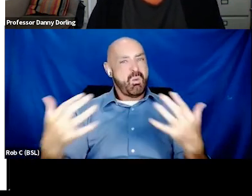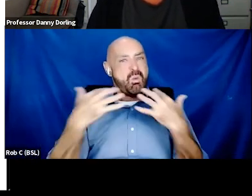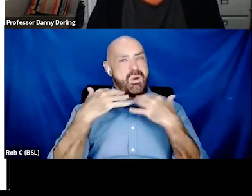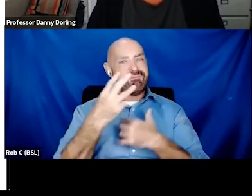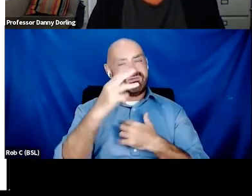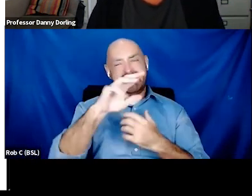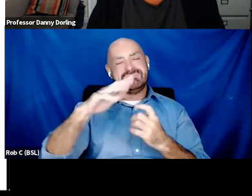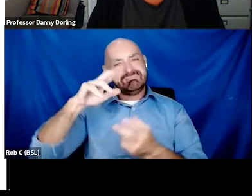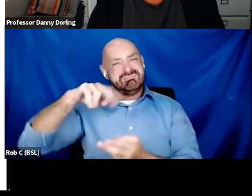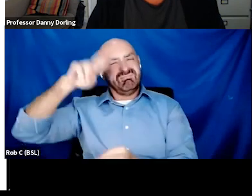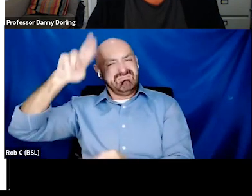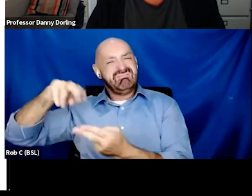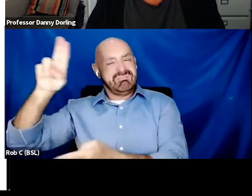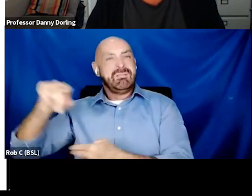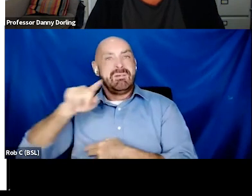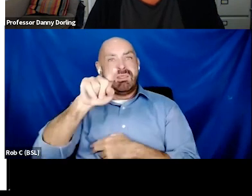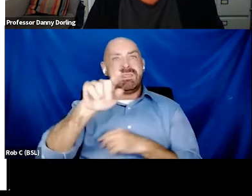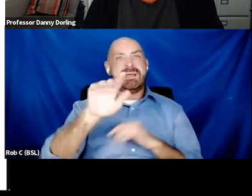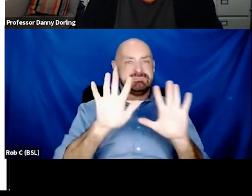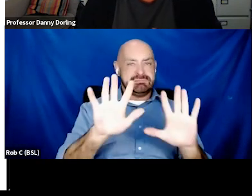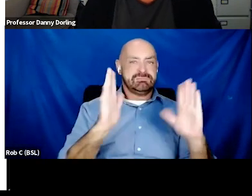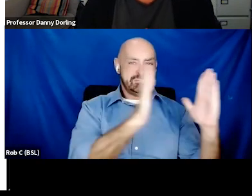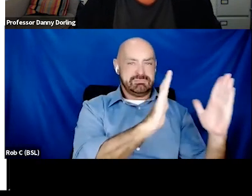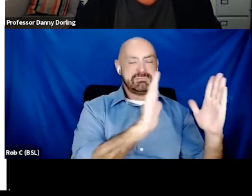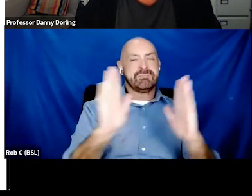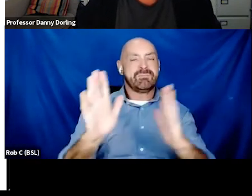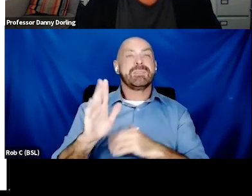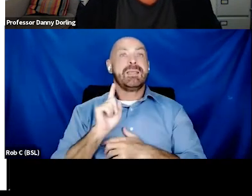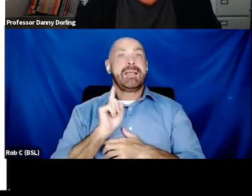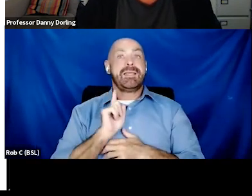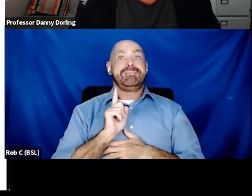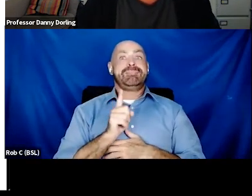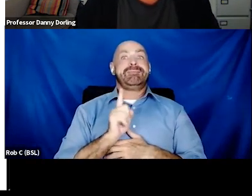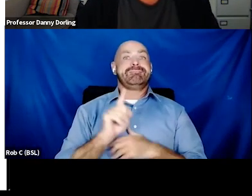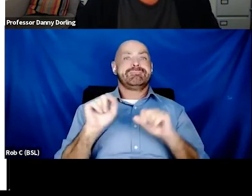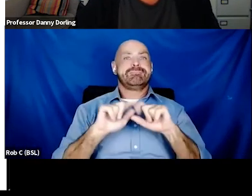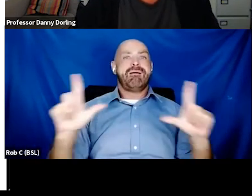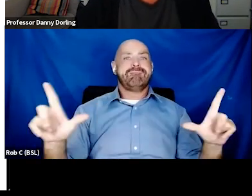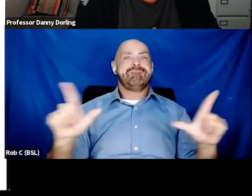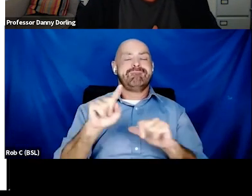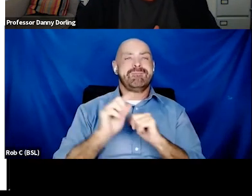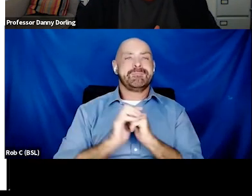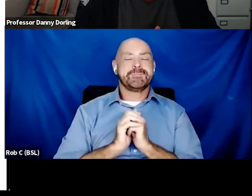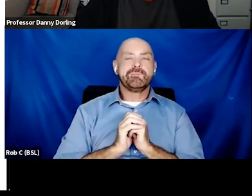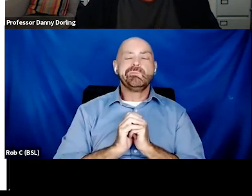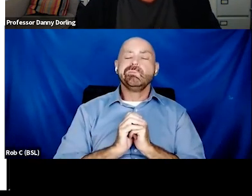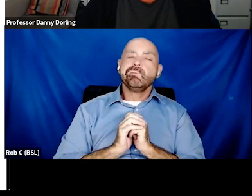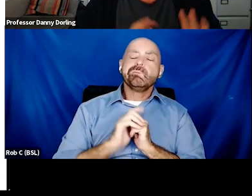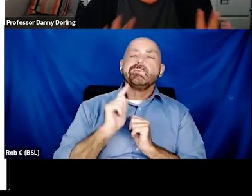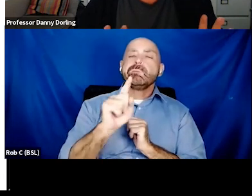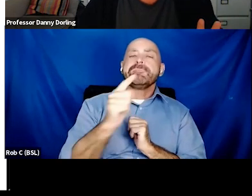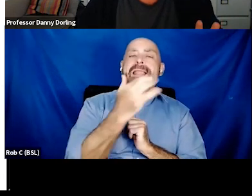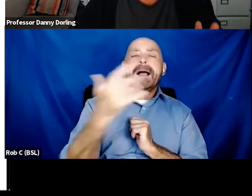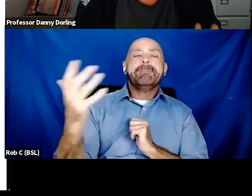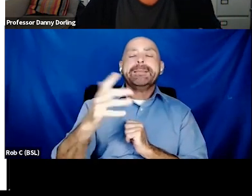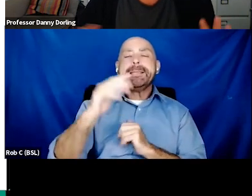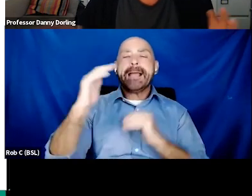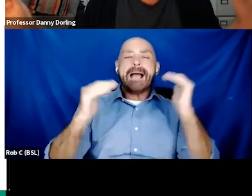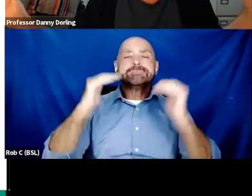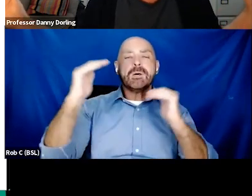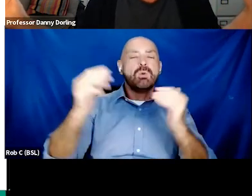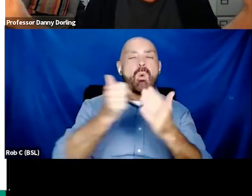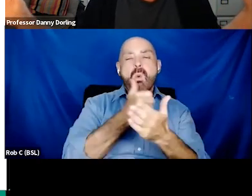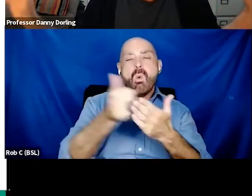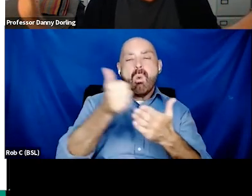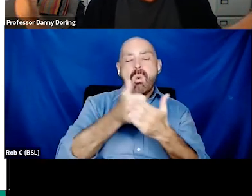That's the first pair of graphs. The second pair of graphs. What proportion of adults were always or often maintaining